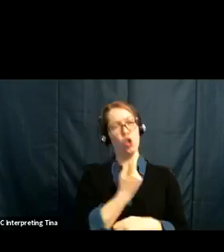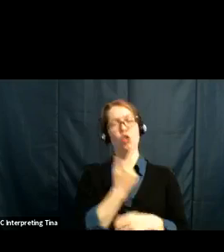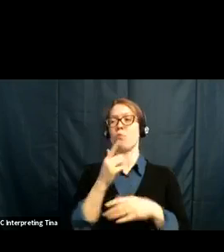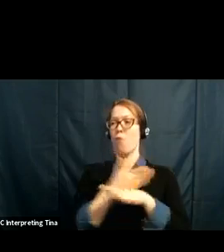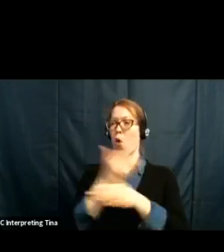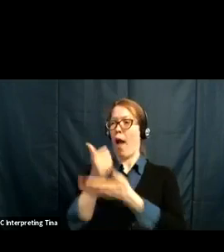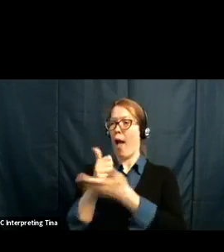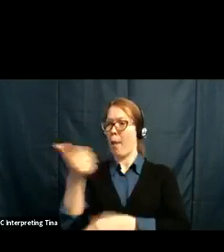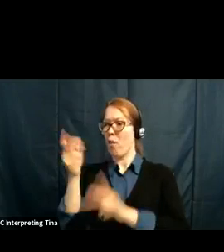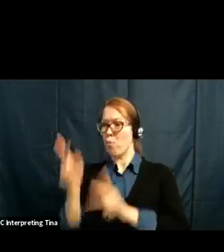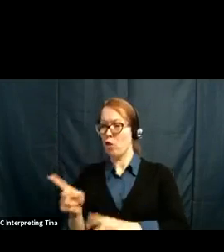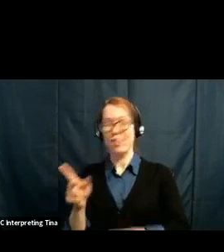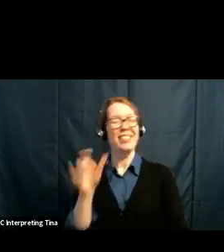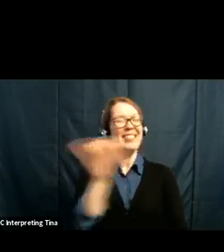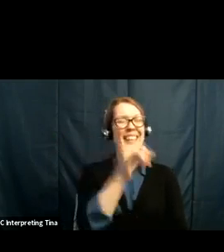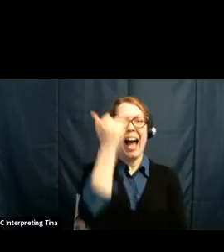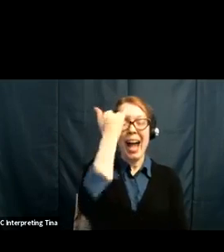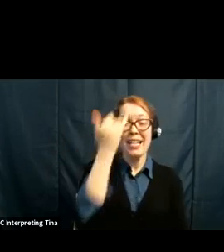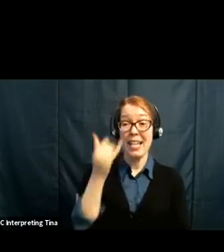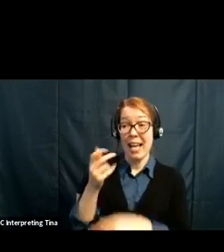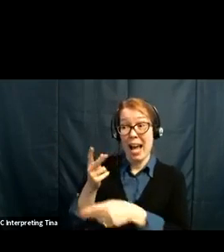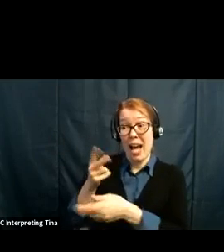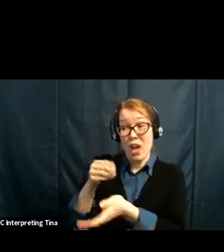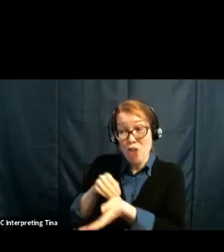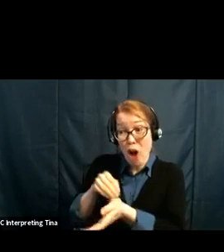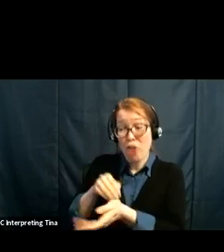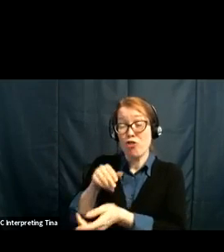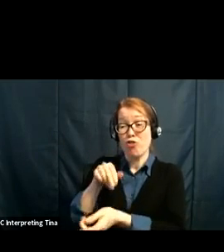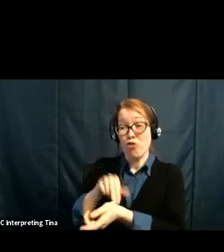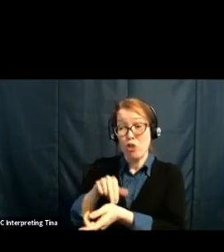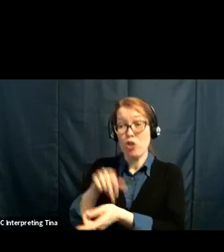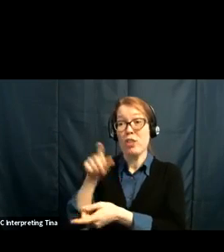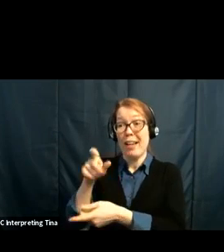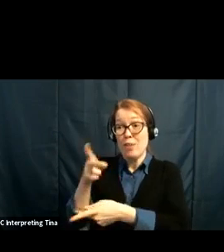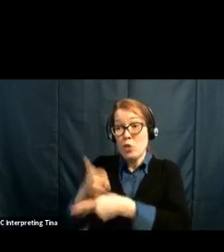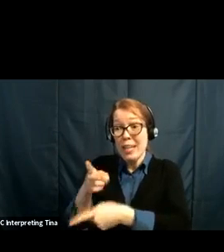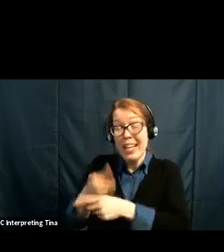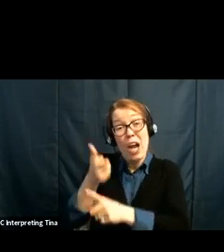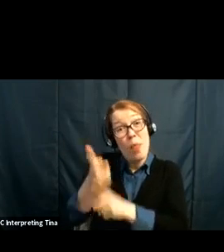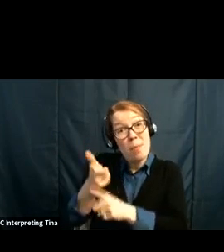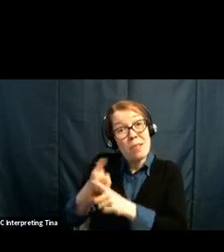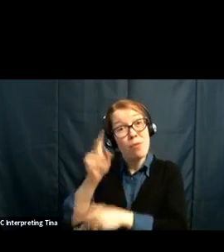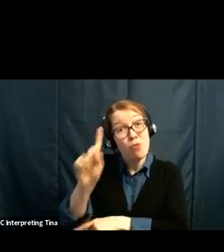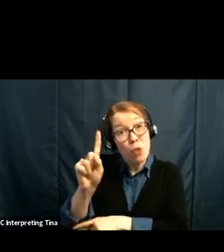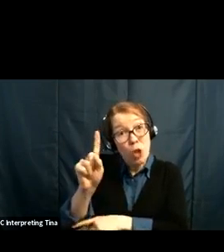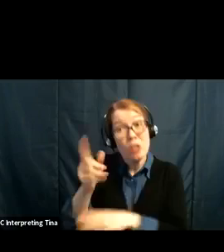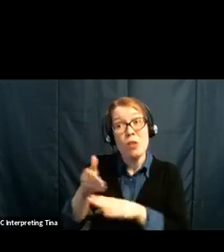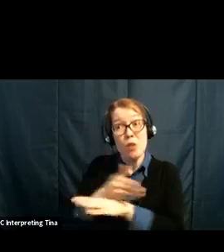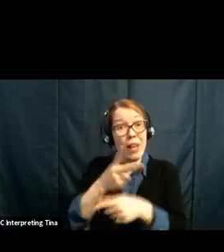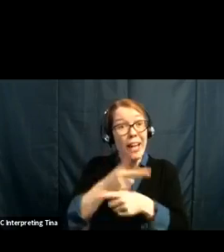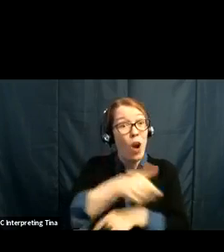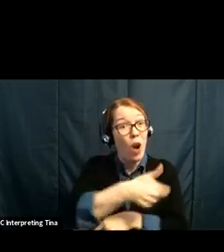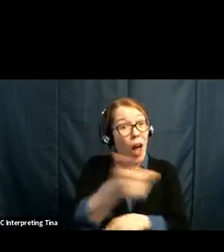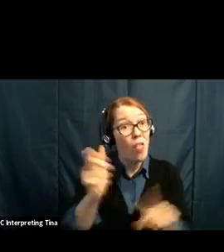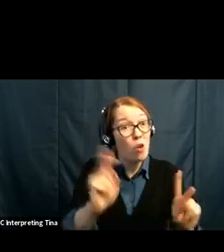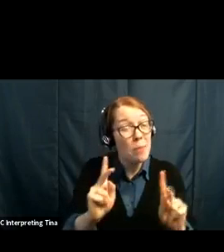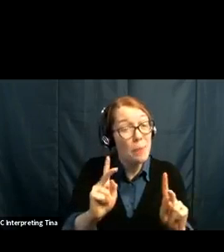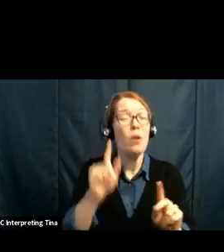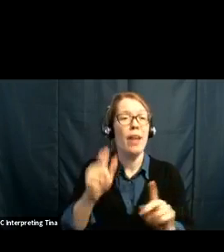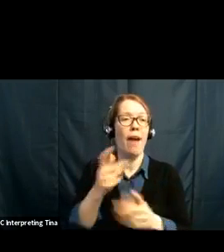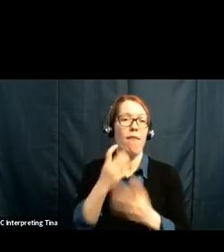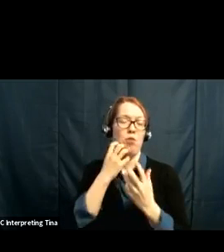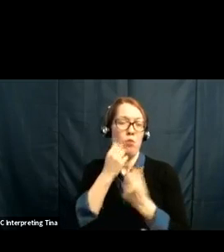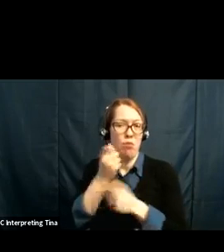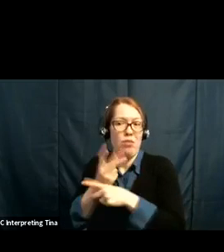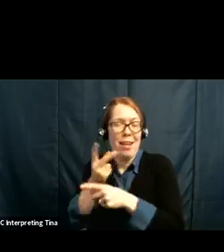our caregivers, and we need to help our healthcare providers deal with the stress that goes along with caring for